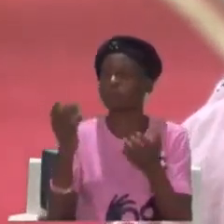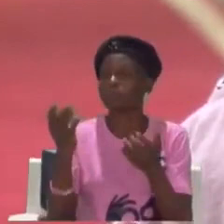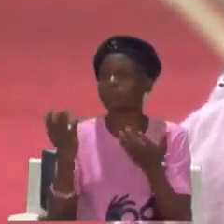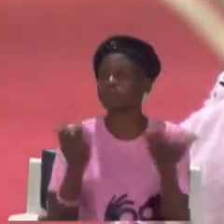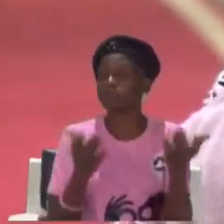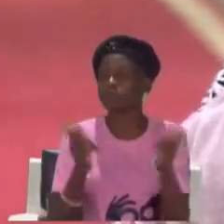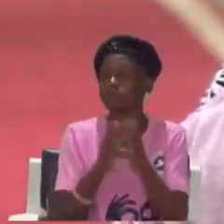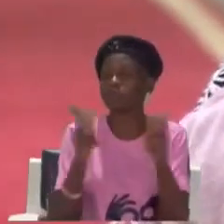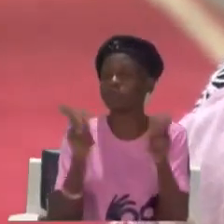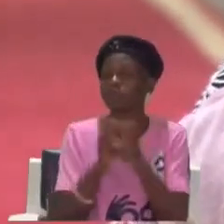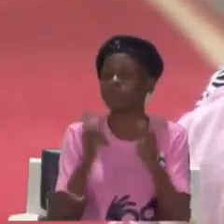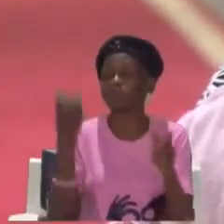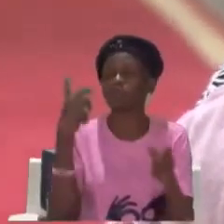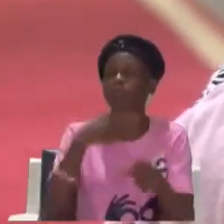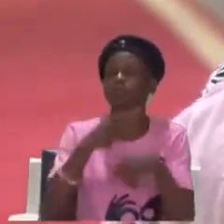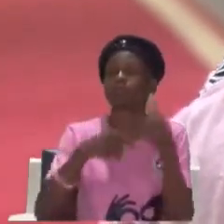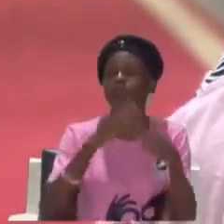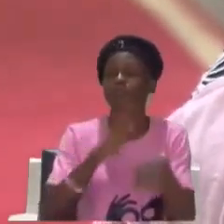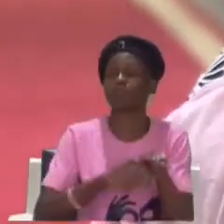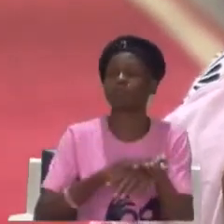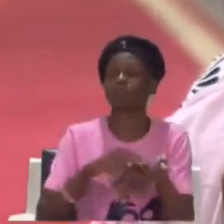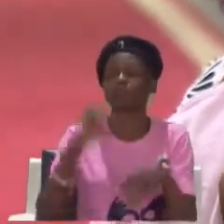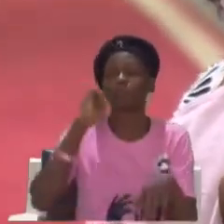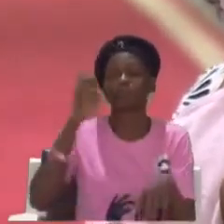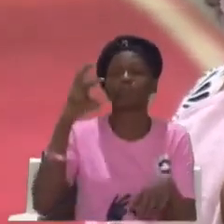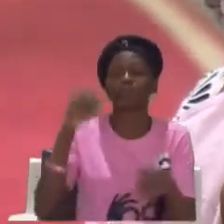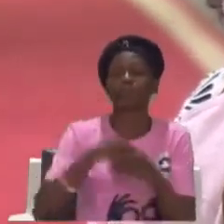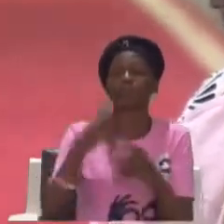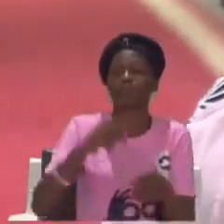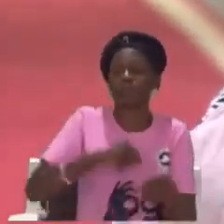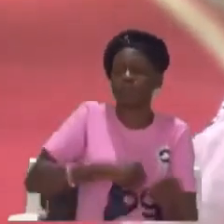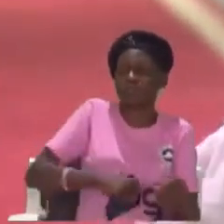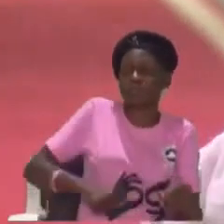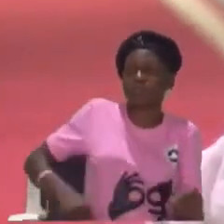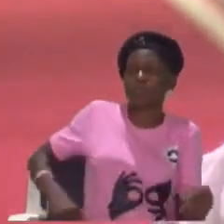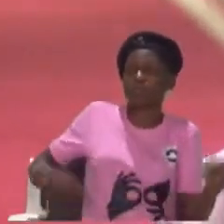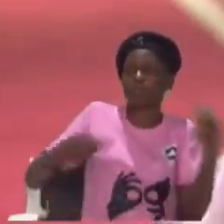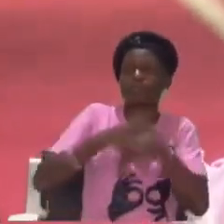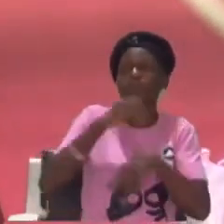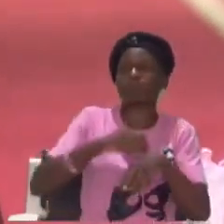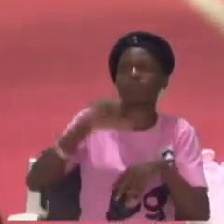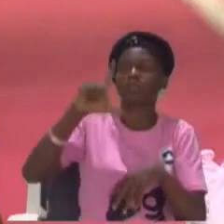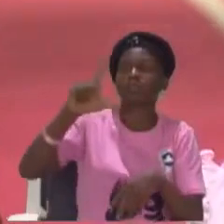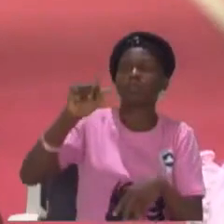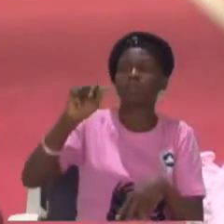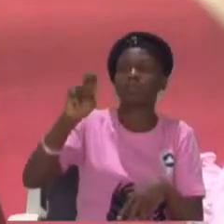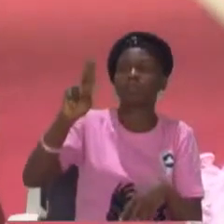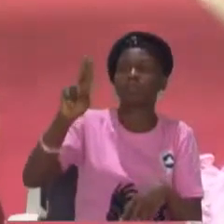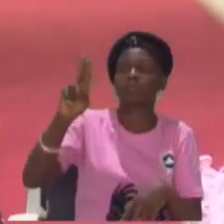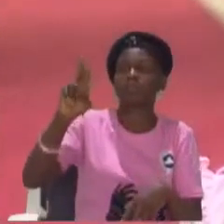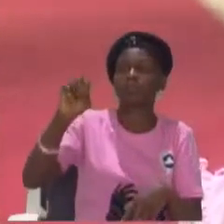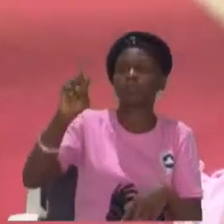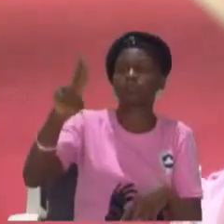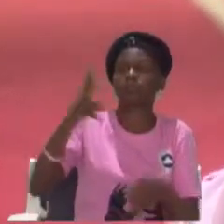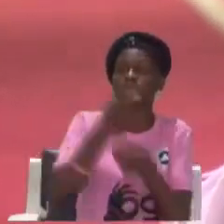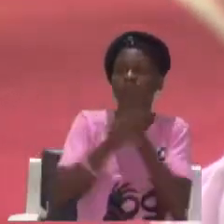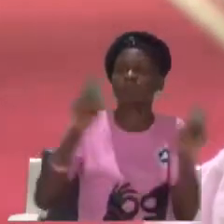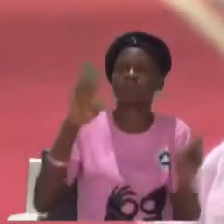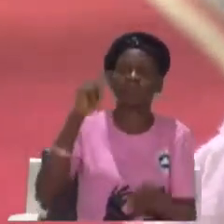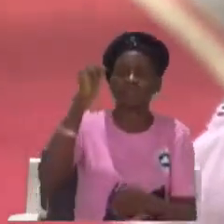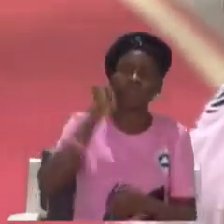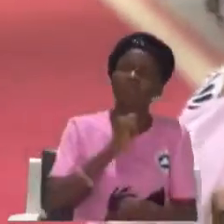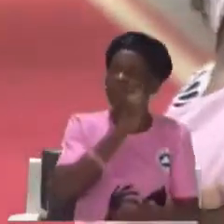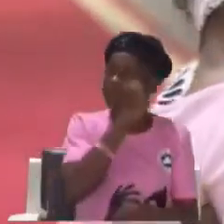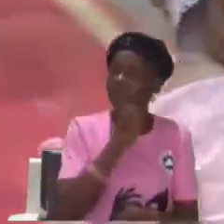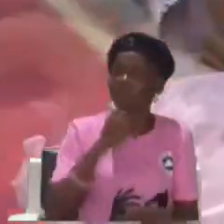Ghost Congress was going on, I was in the theater at Lasuth delivering my set of